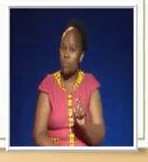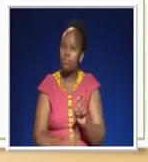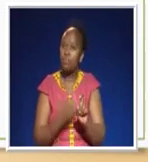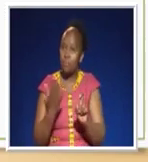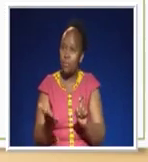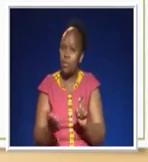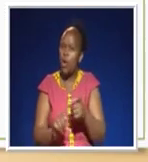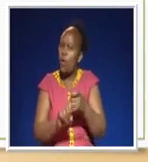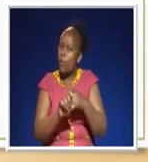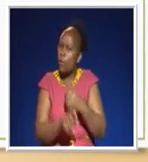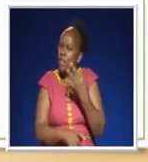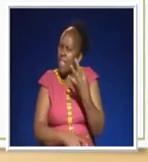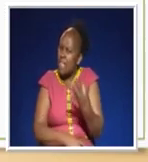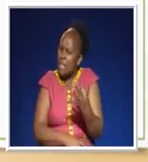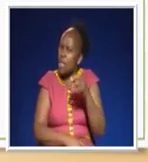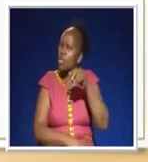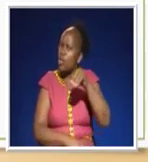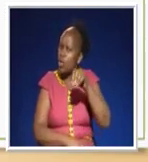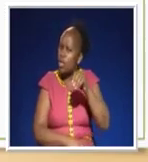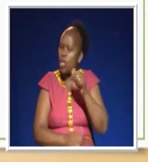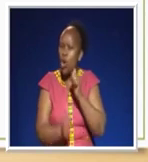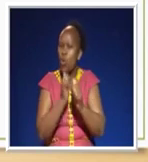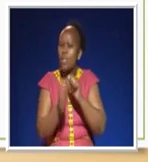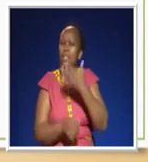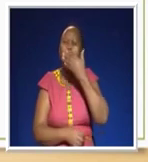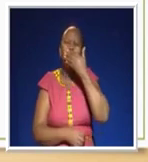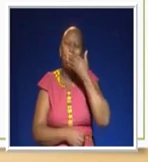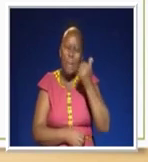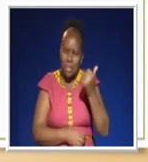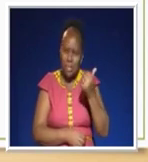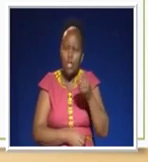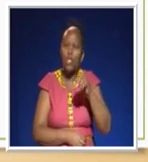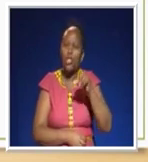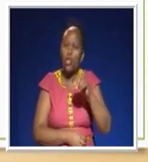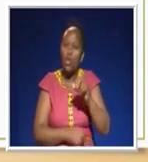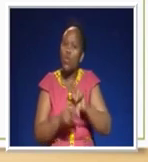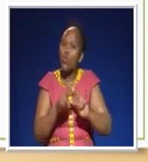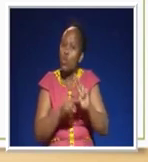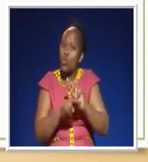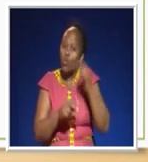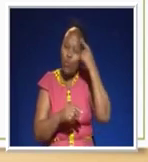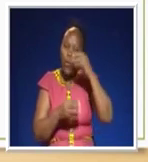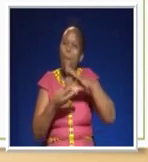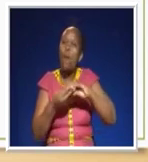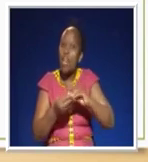from the three soils, which is the best soil that we use for